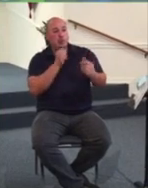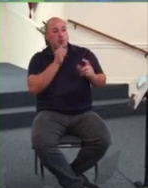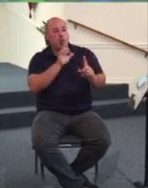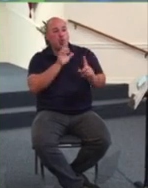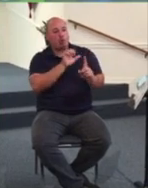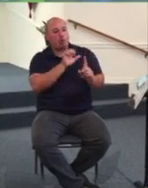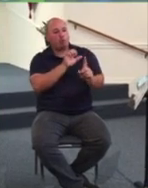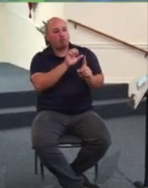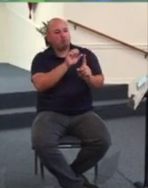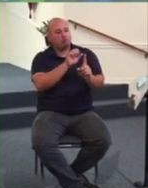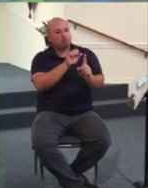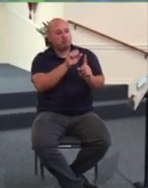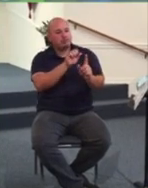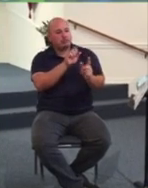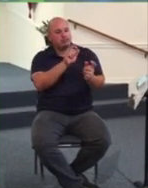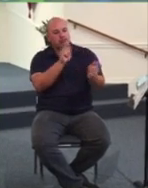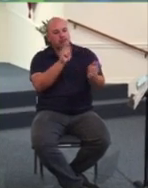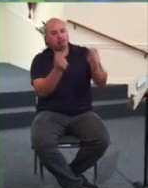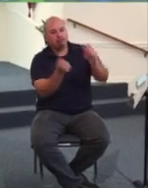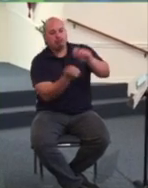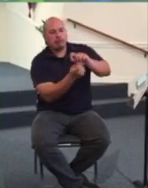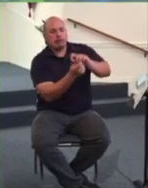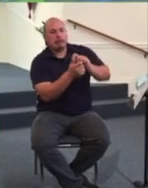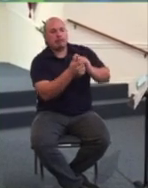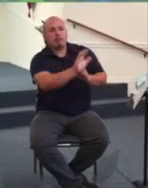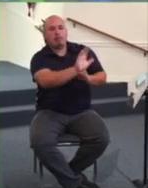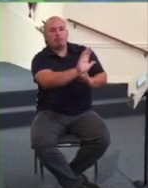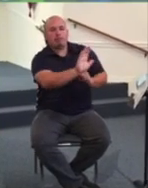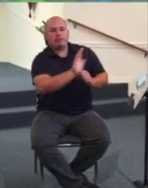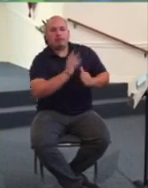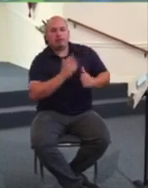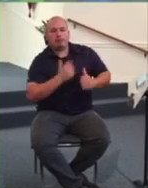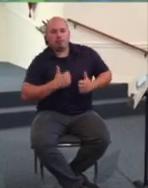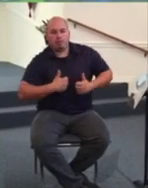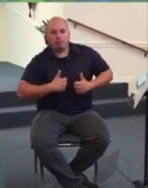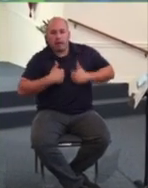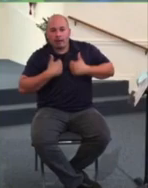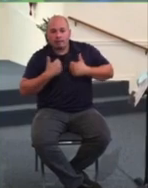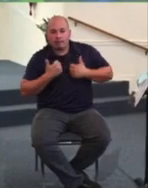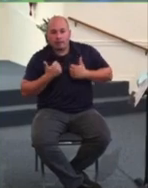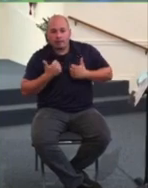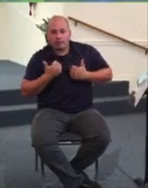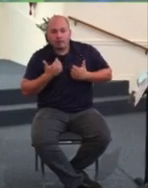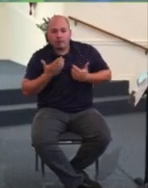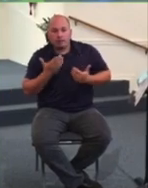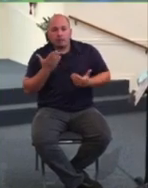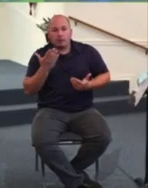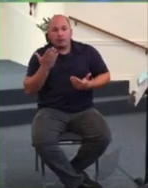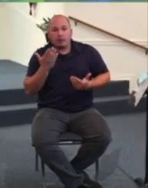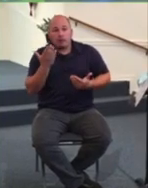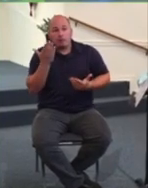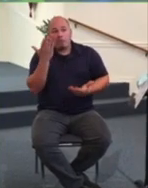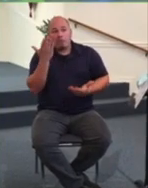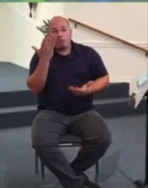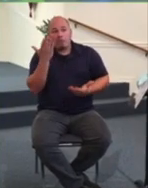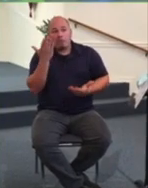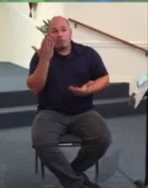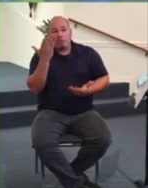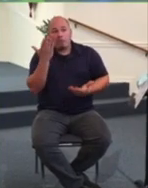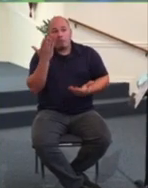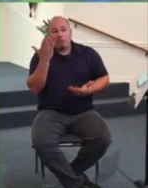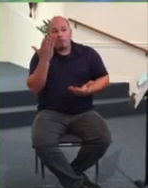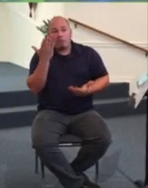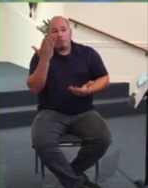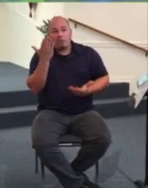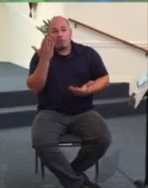your unexpected love for them will catch their attention and transform their heart. That's what we hope for. But whether it does or not, you will